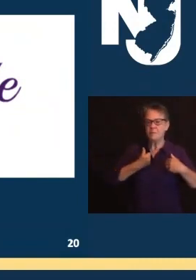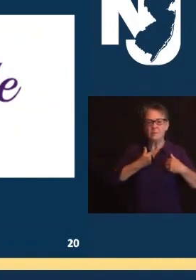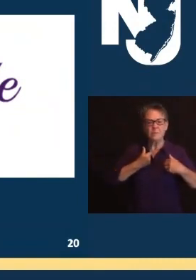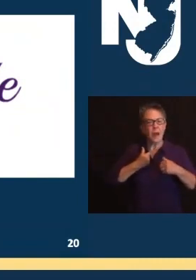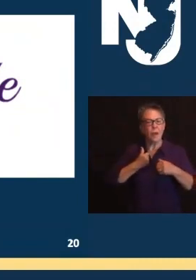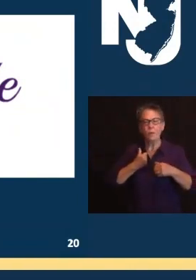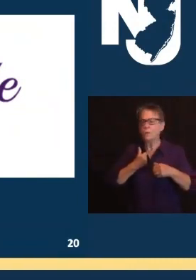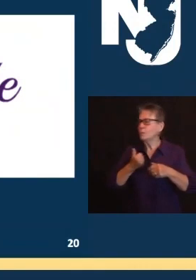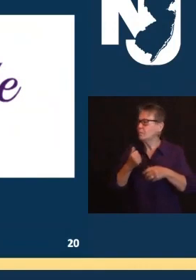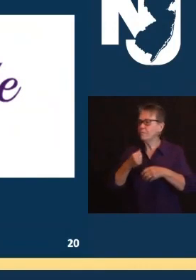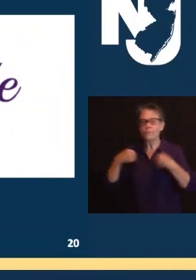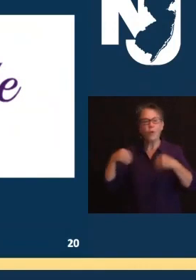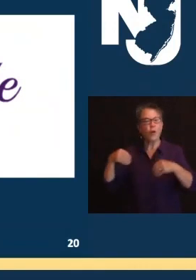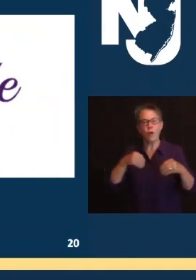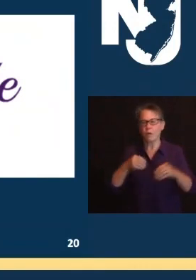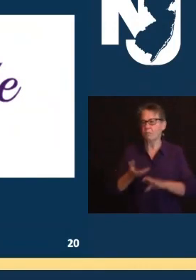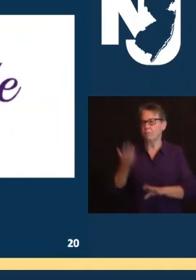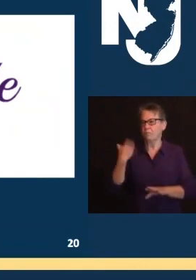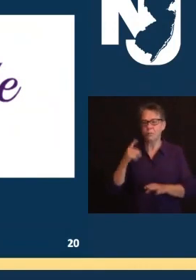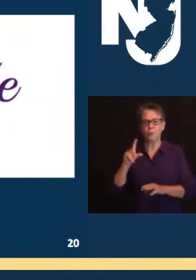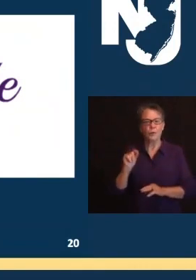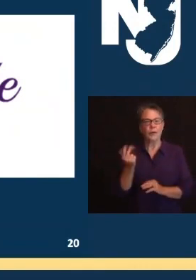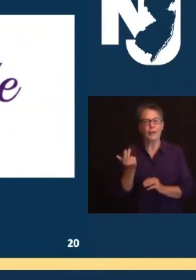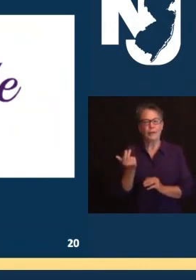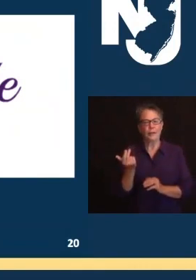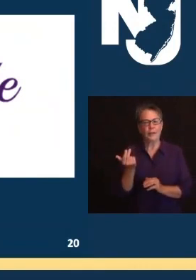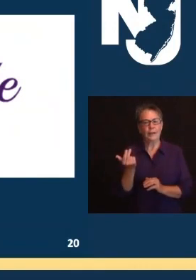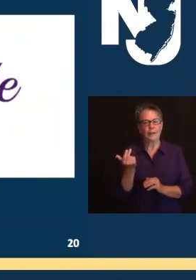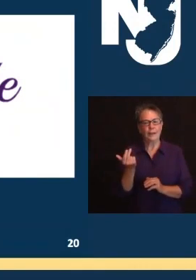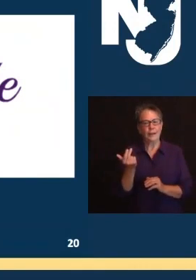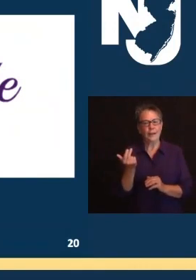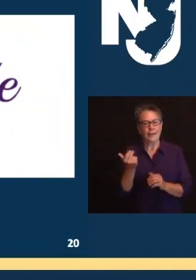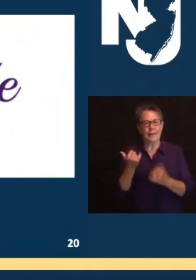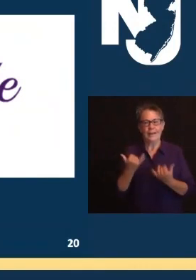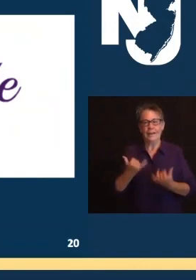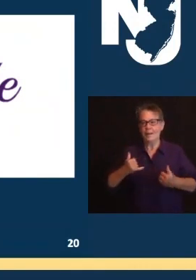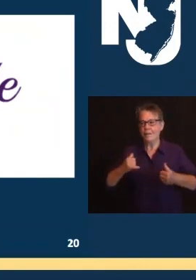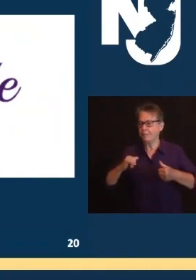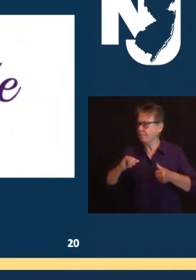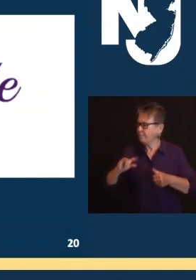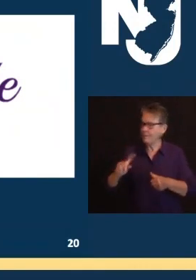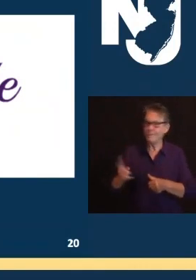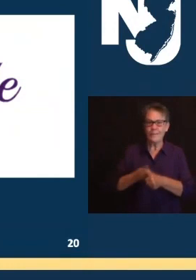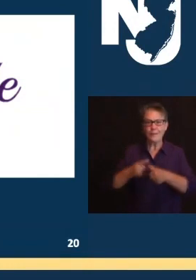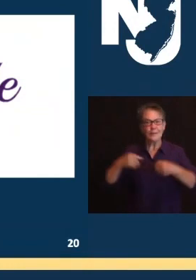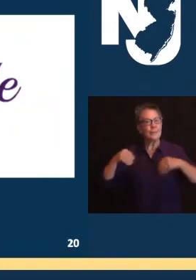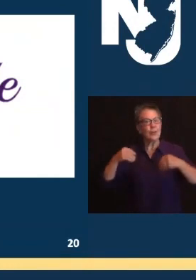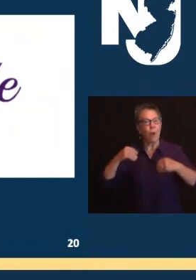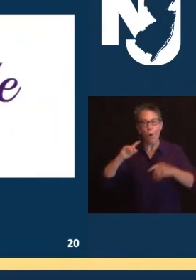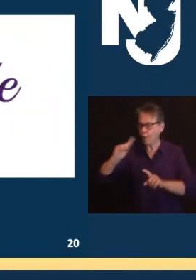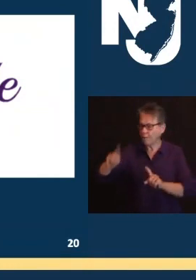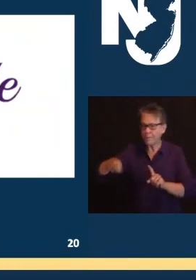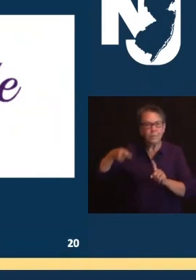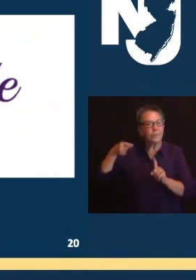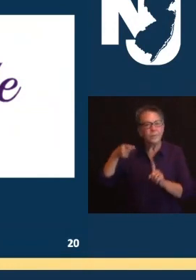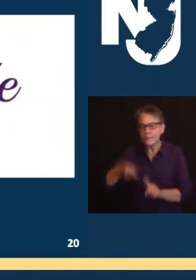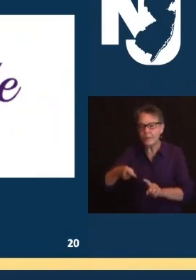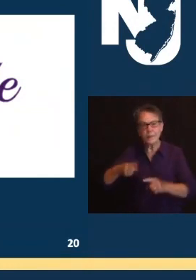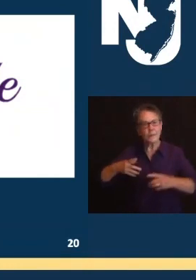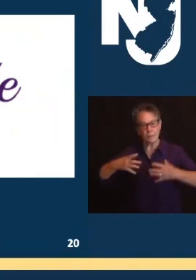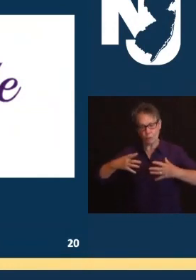Jersey that catered exclusively to plus-size brides. And she has won multiple awards and many thousands of fans in